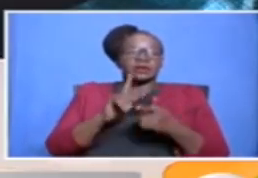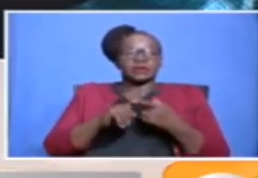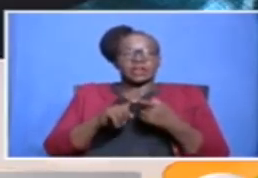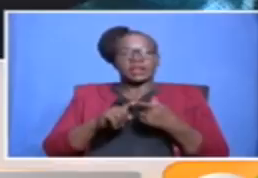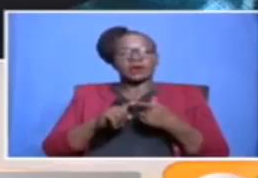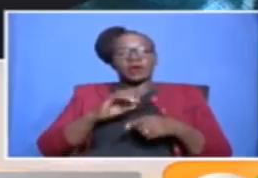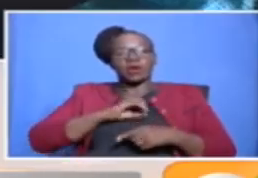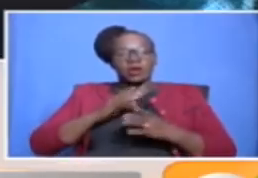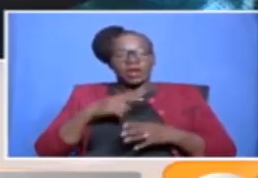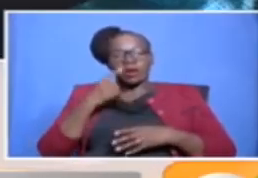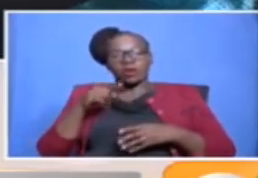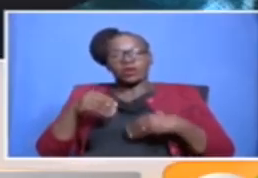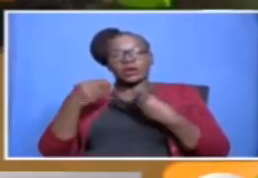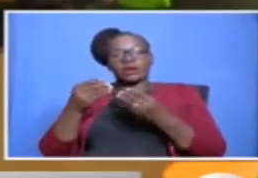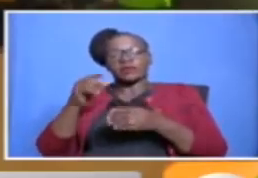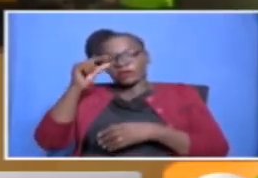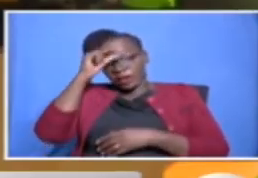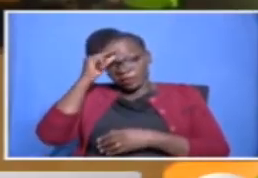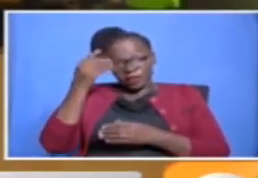government.